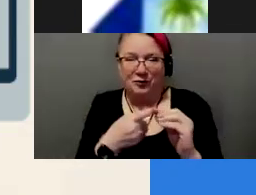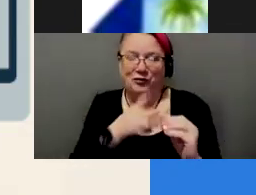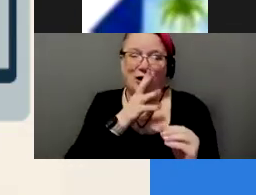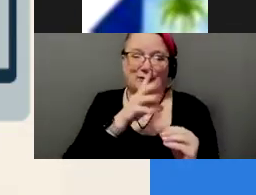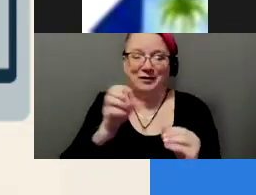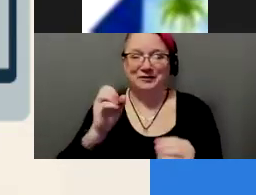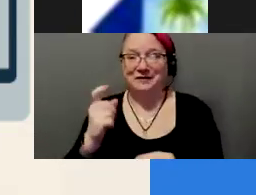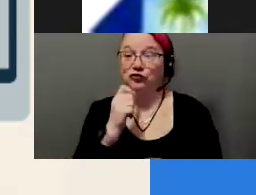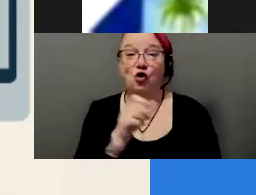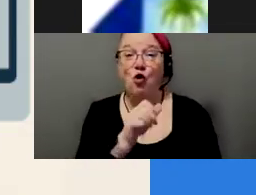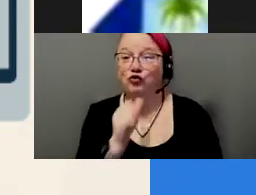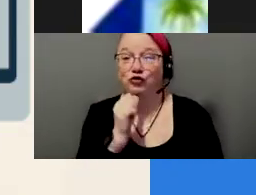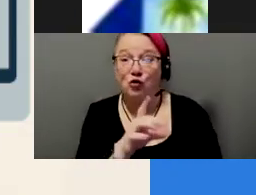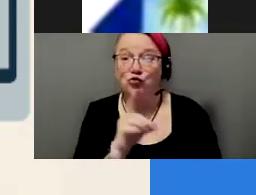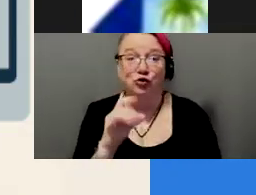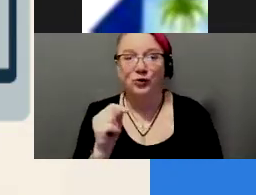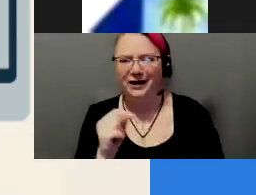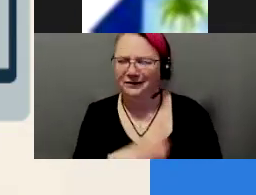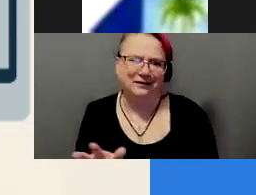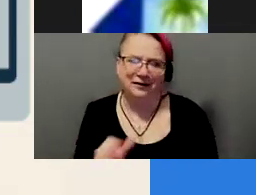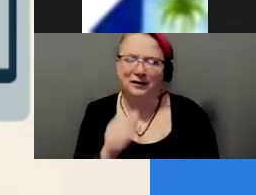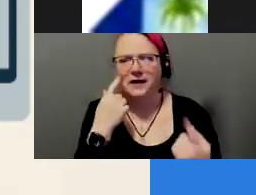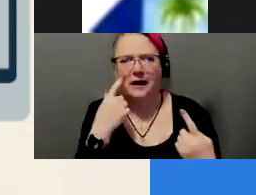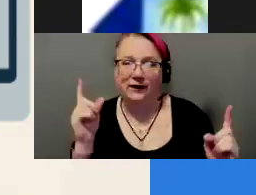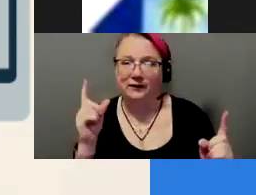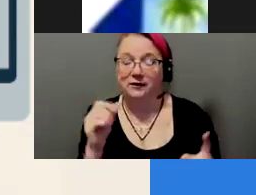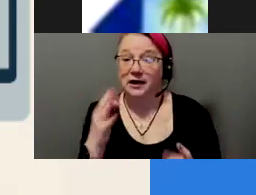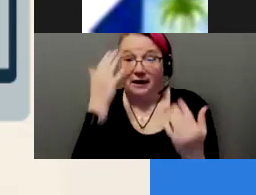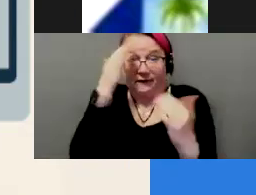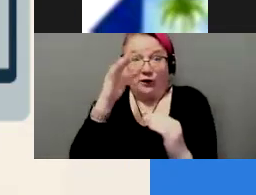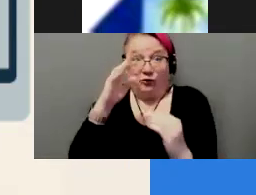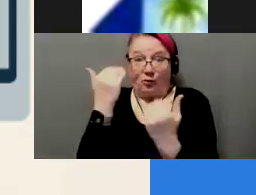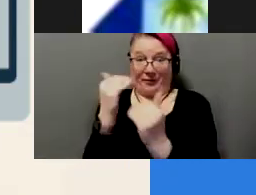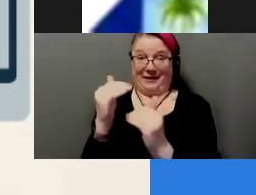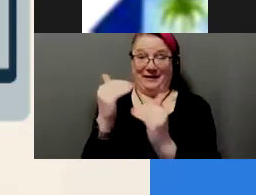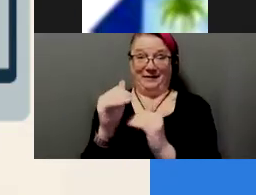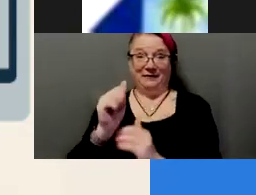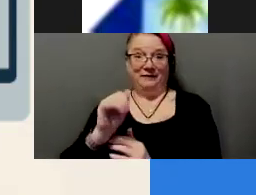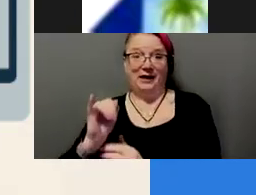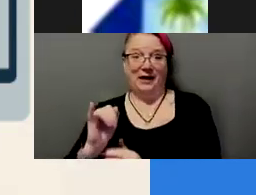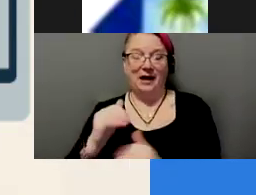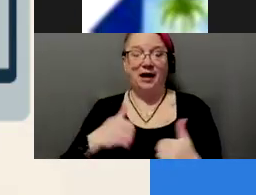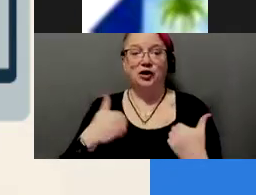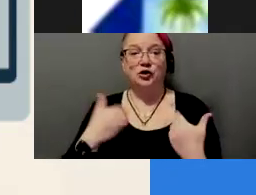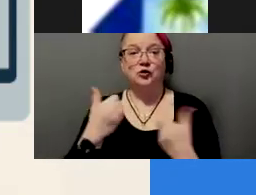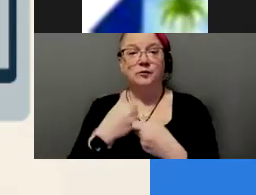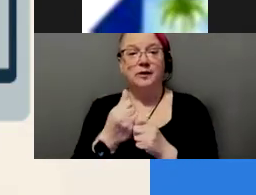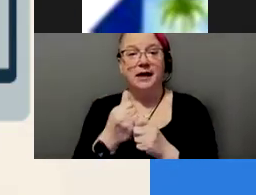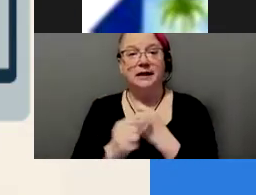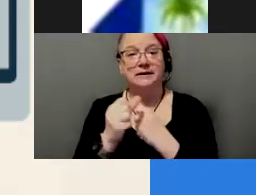do it. If they have no idea about the limits of AI, youth might make dangerous